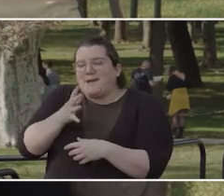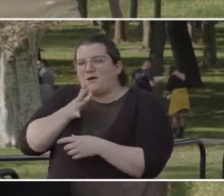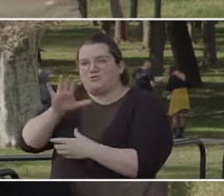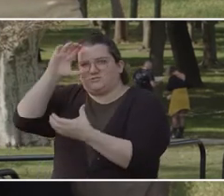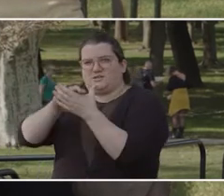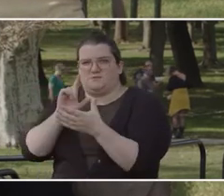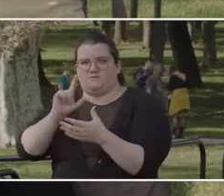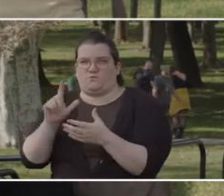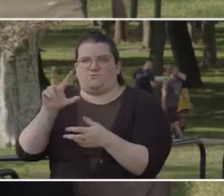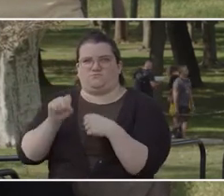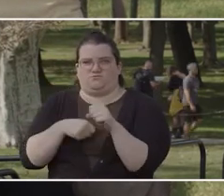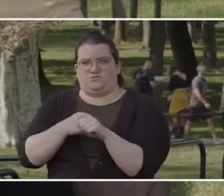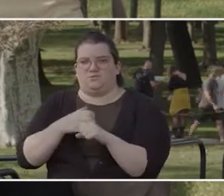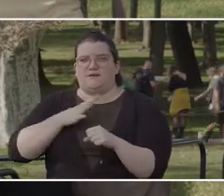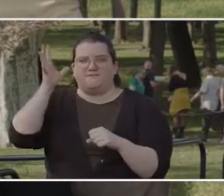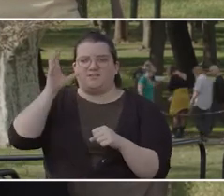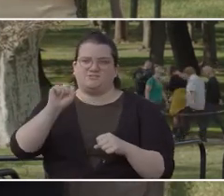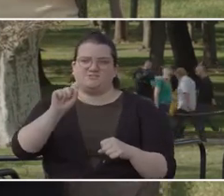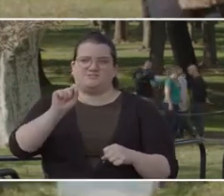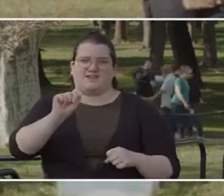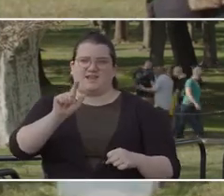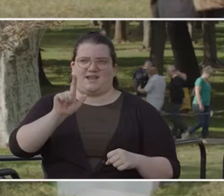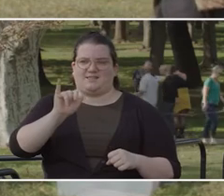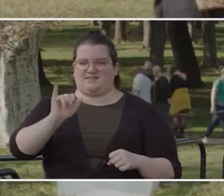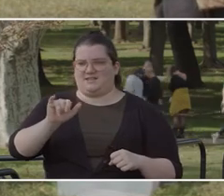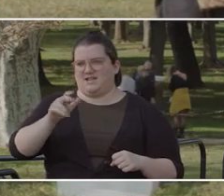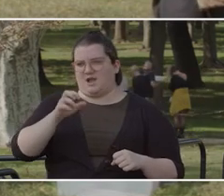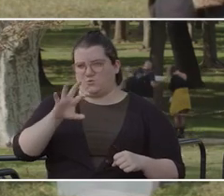70, my father, Stanley Howard Mersand.